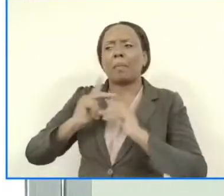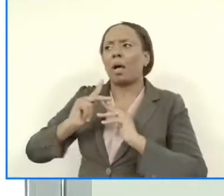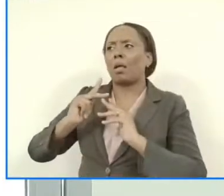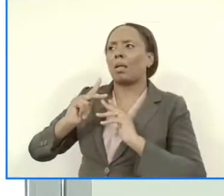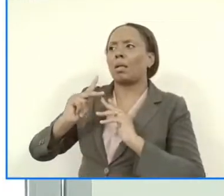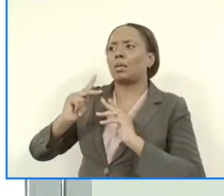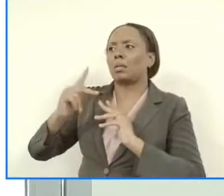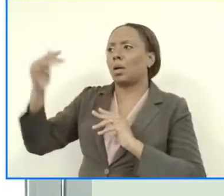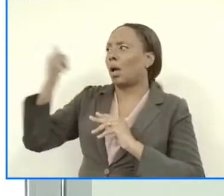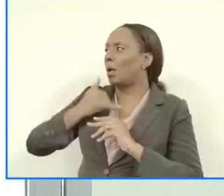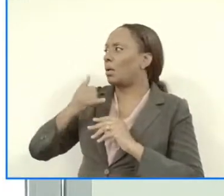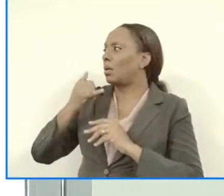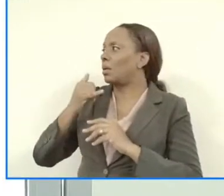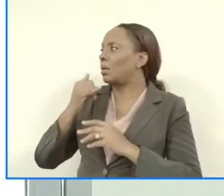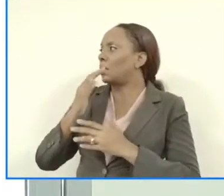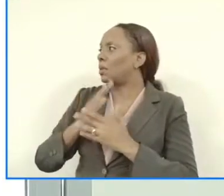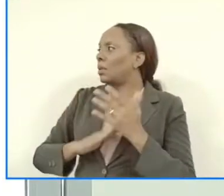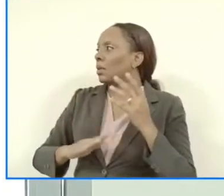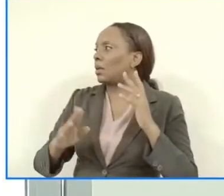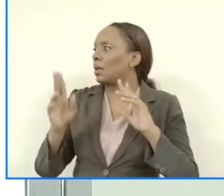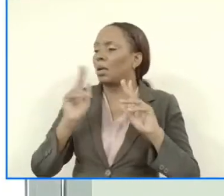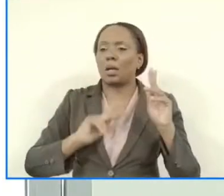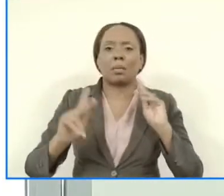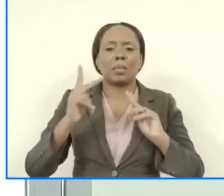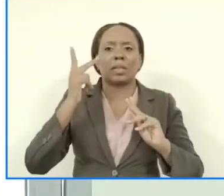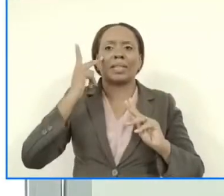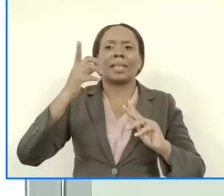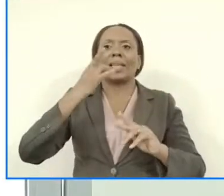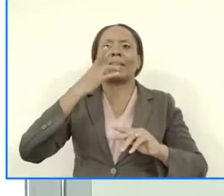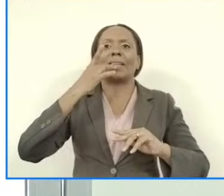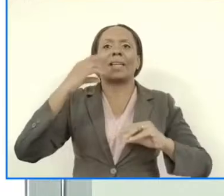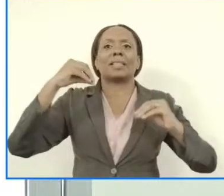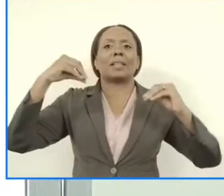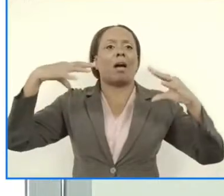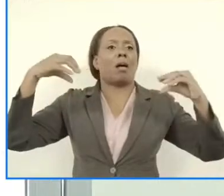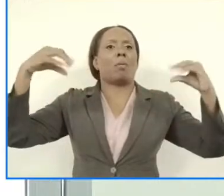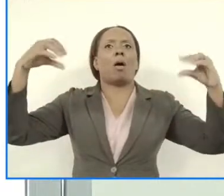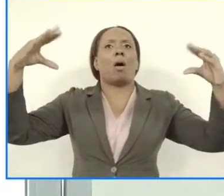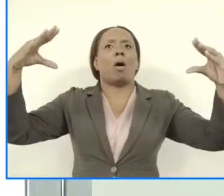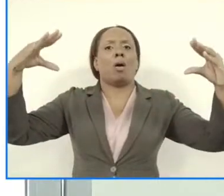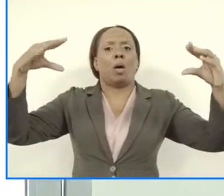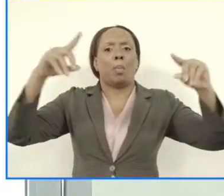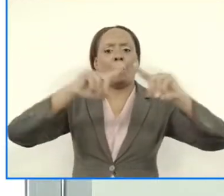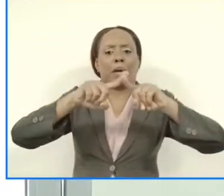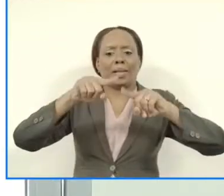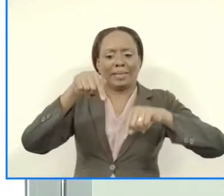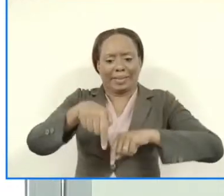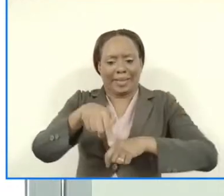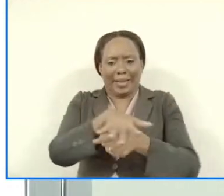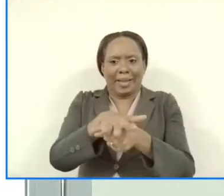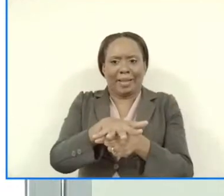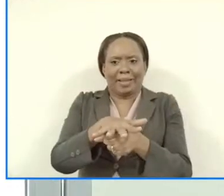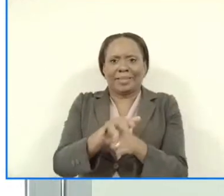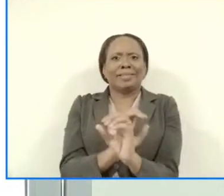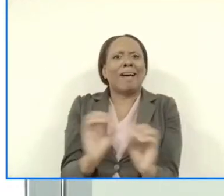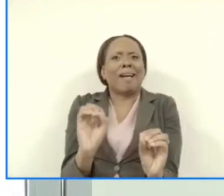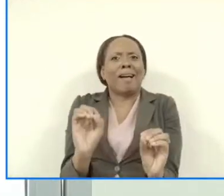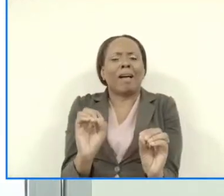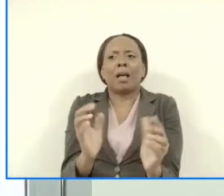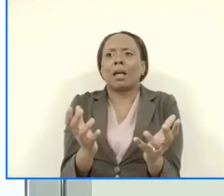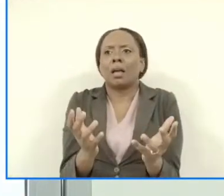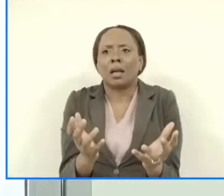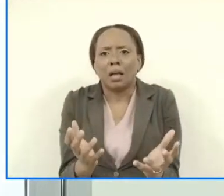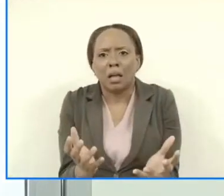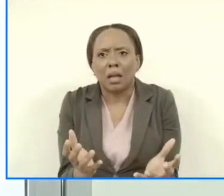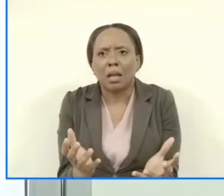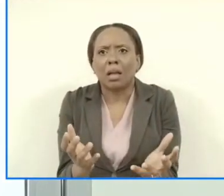Some people are seeing lights turning on all around them, but they're in smaller pockets. Yeah. So we just want to give the public an idea of how work is